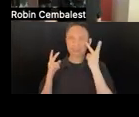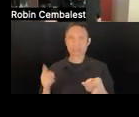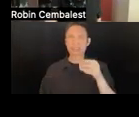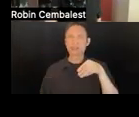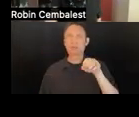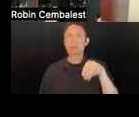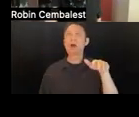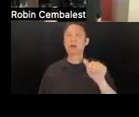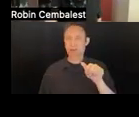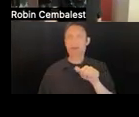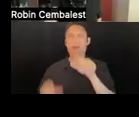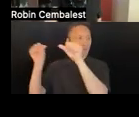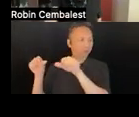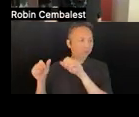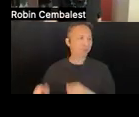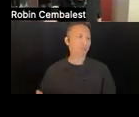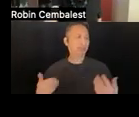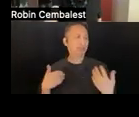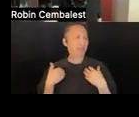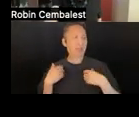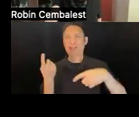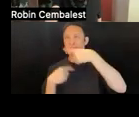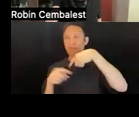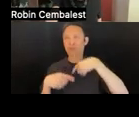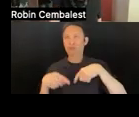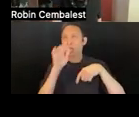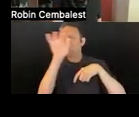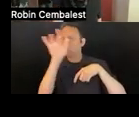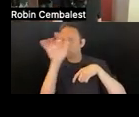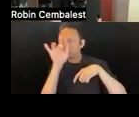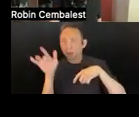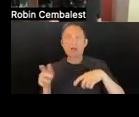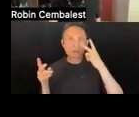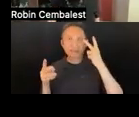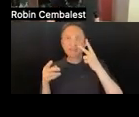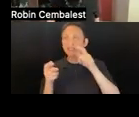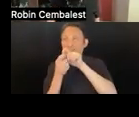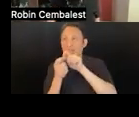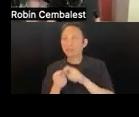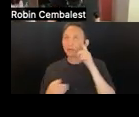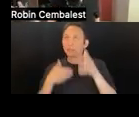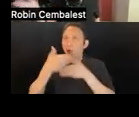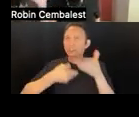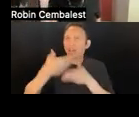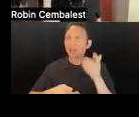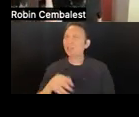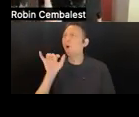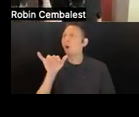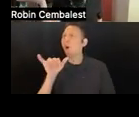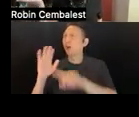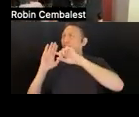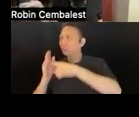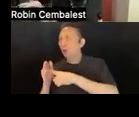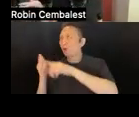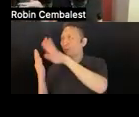he starts with these carousels, and they all have different details showing the process, which is very compelling. So no, not